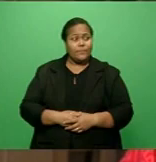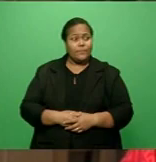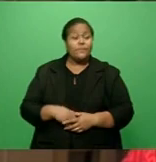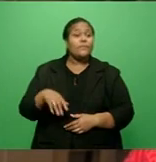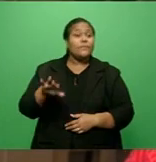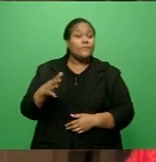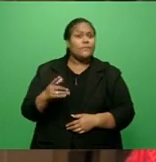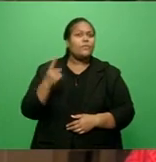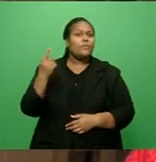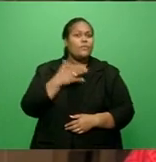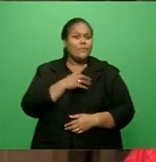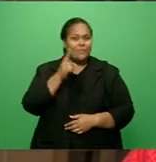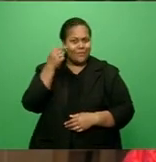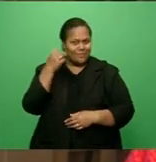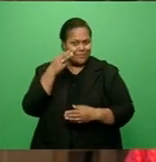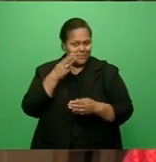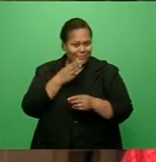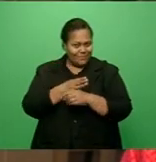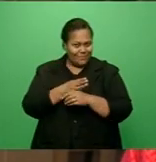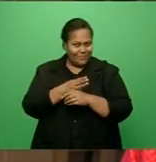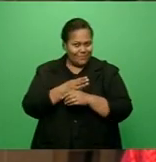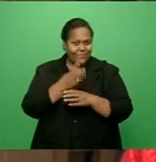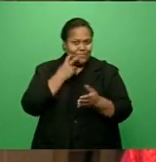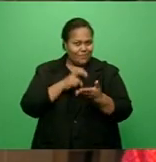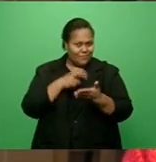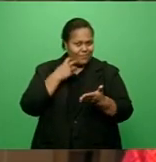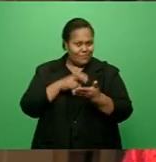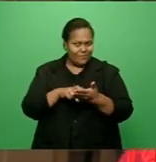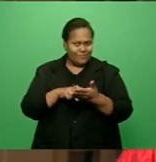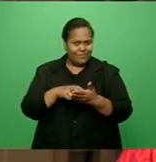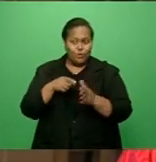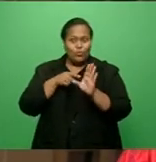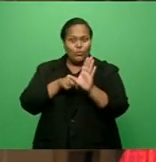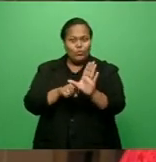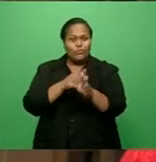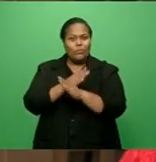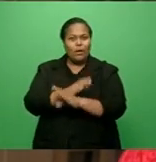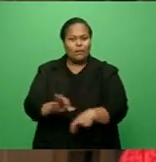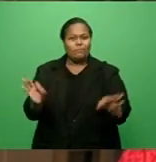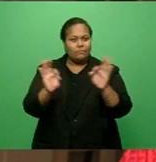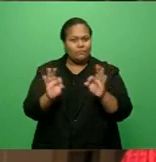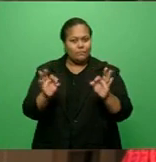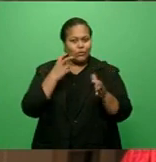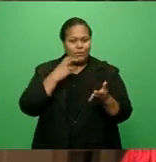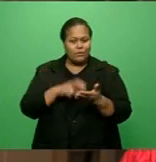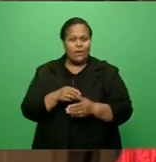100 per month. But over the last 9 months, since January this year,